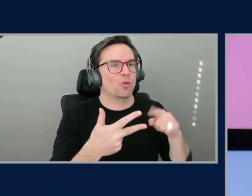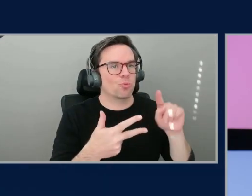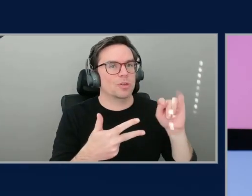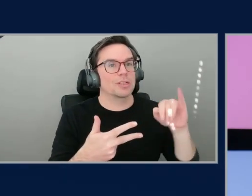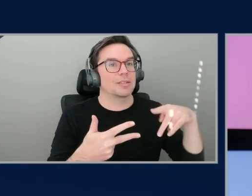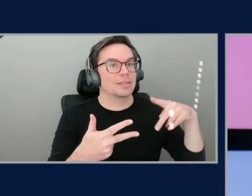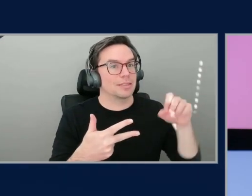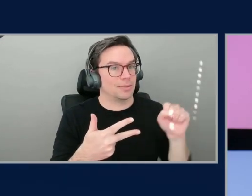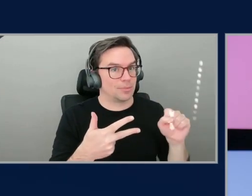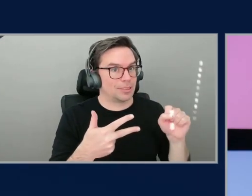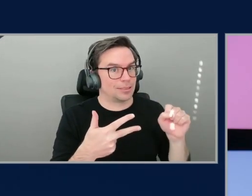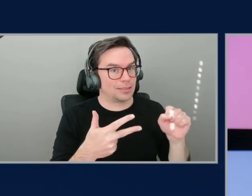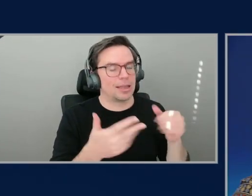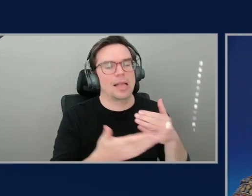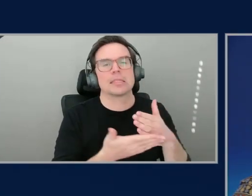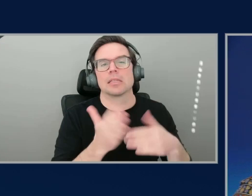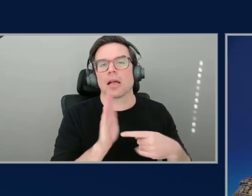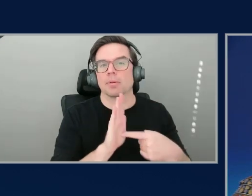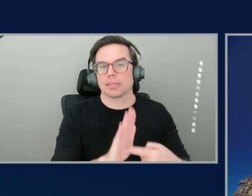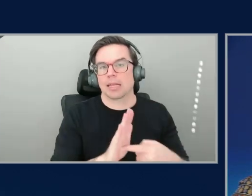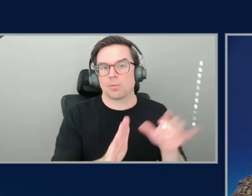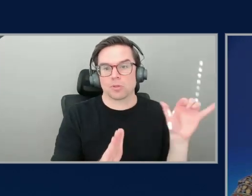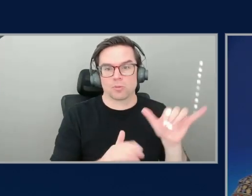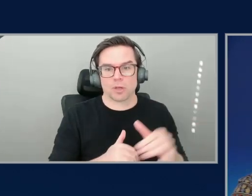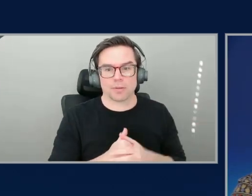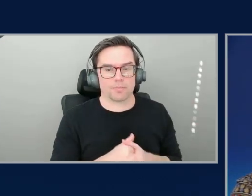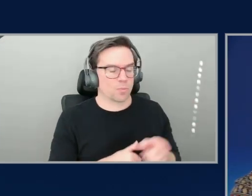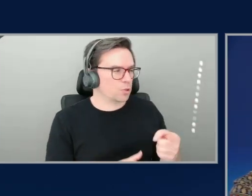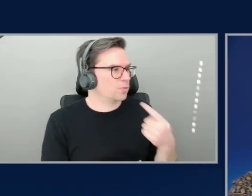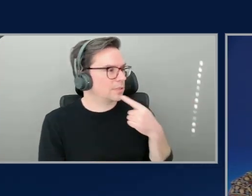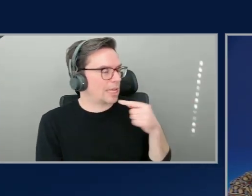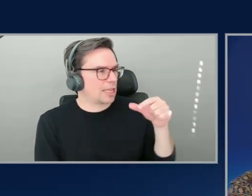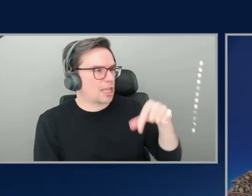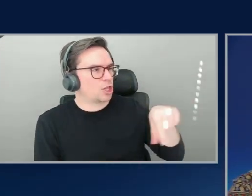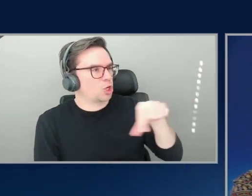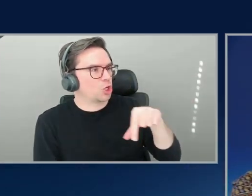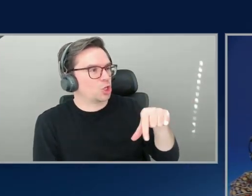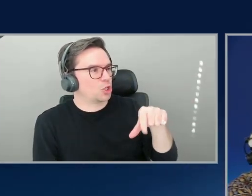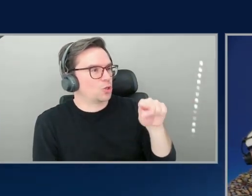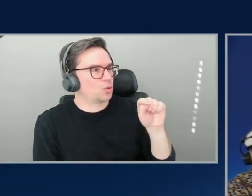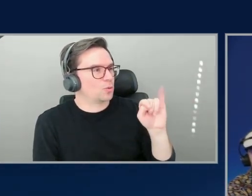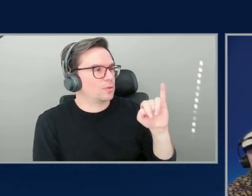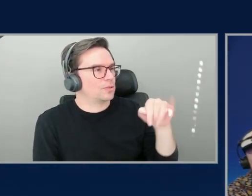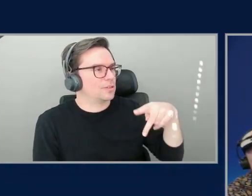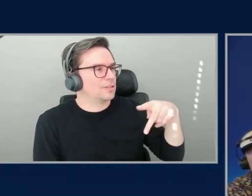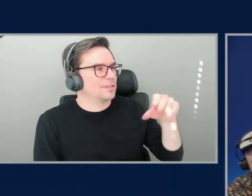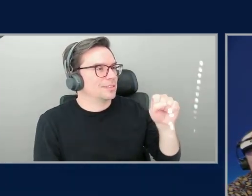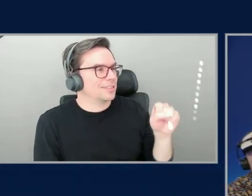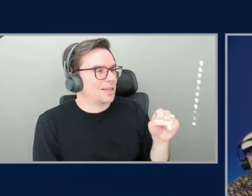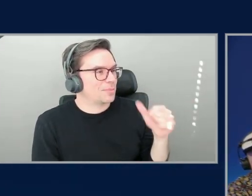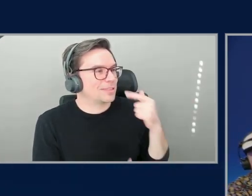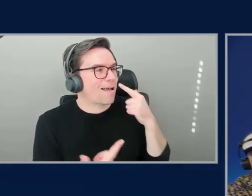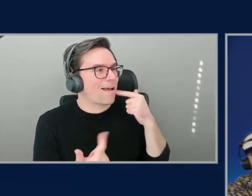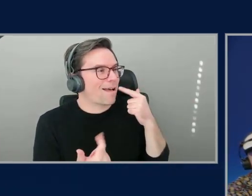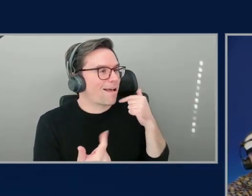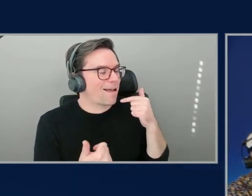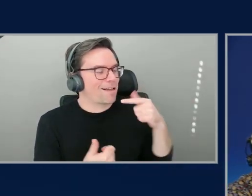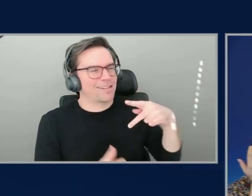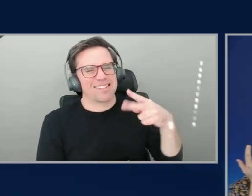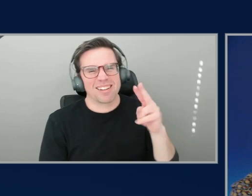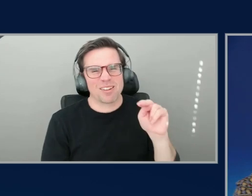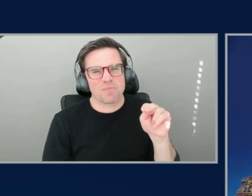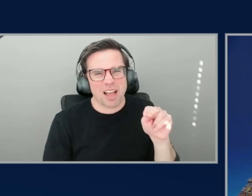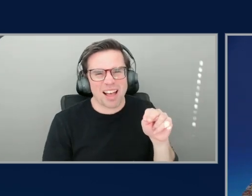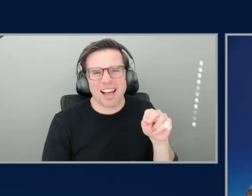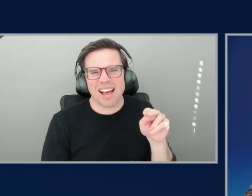examples on how to get you there. Would you say they're Q-tips? They're Q-tips. Oh, my gosh. No. That was good. That was kind of funny. I like it. No,